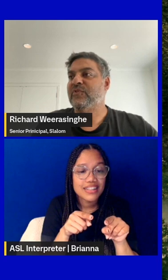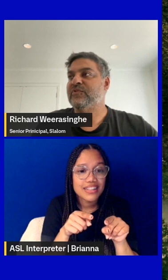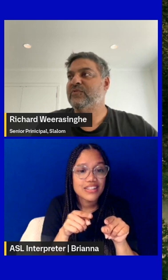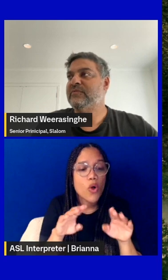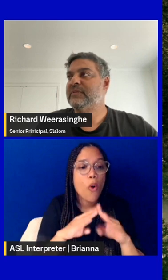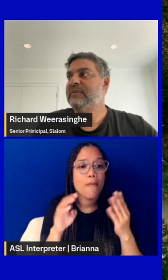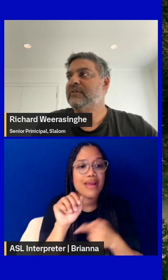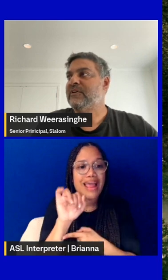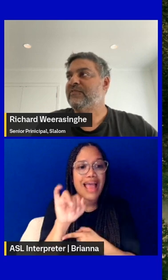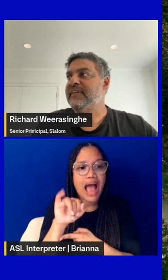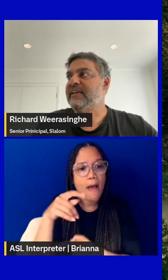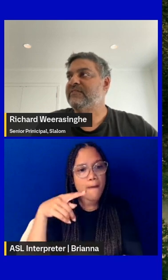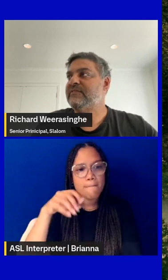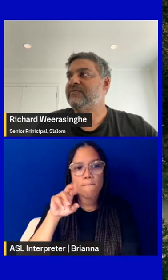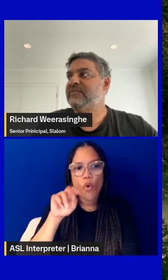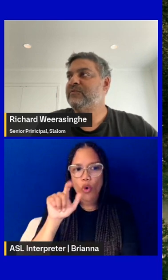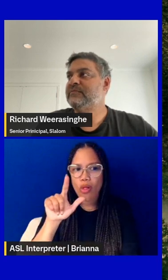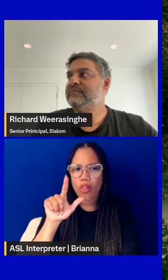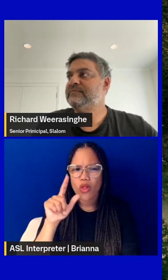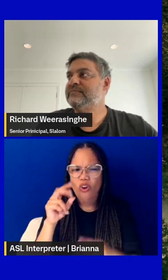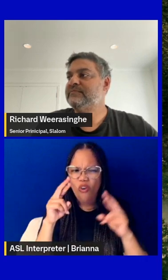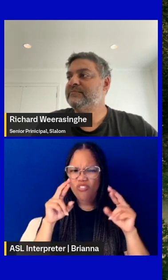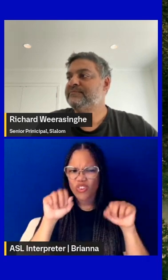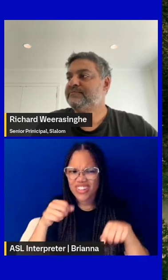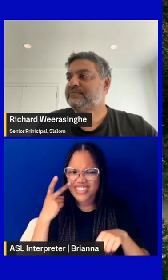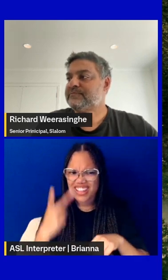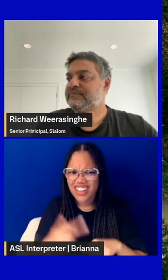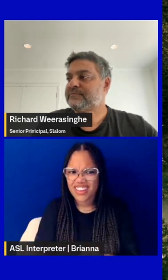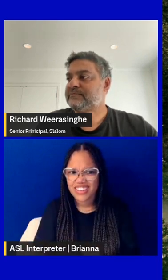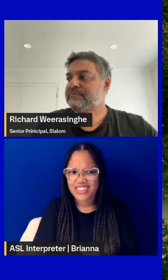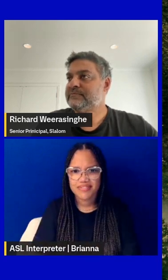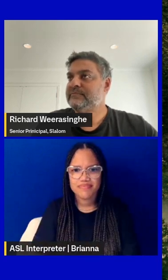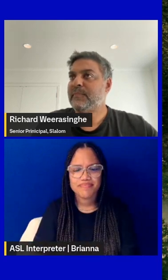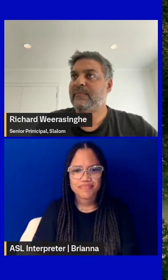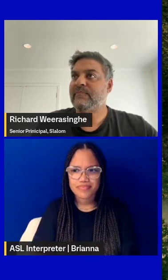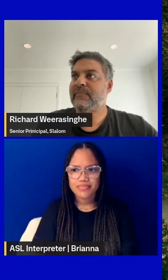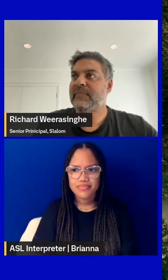OpenAI portal. Hopefully that is visible.